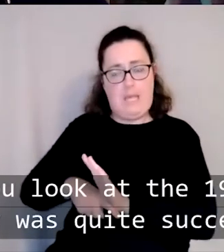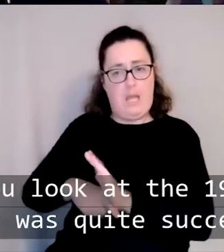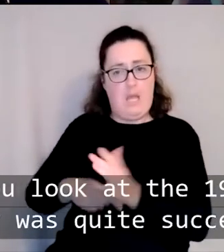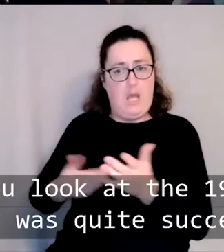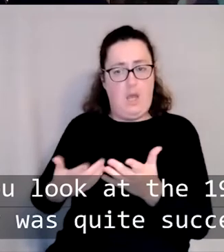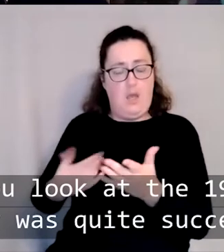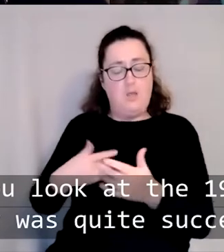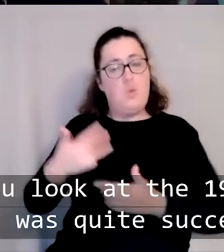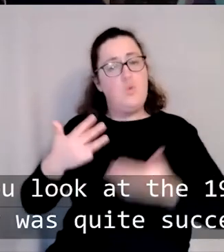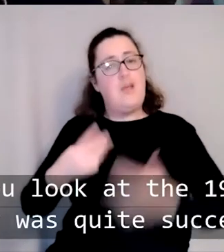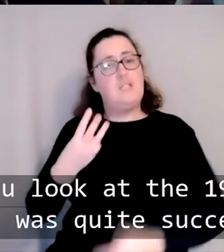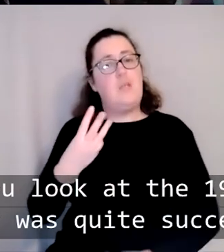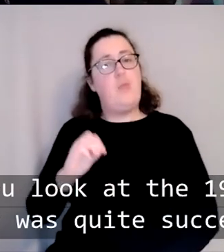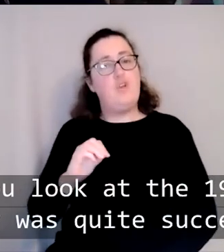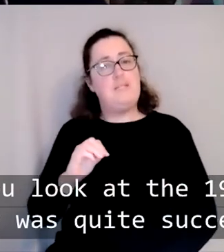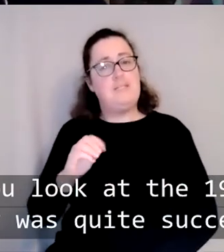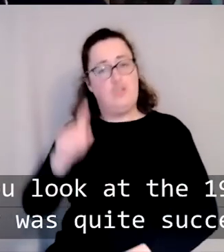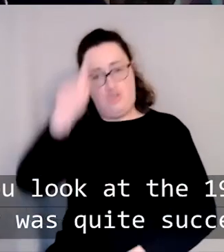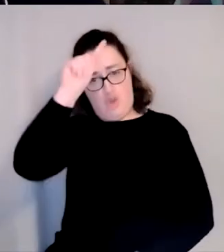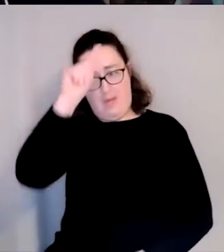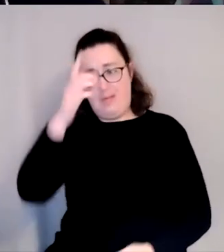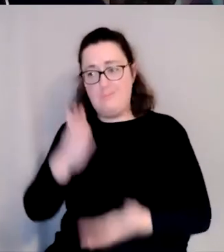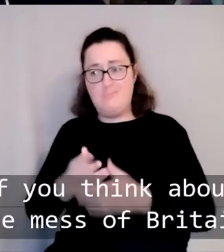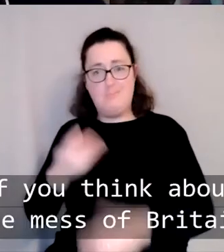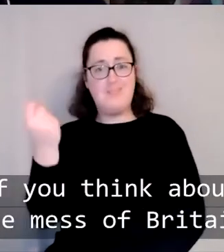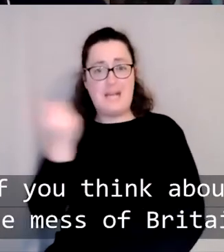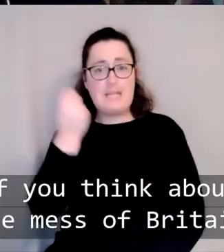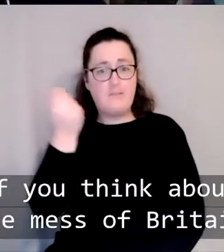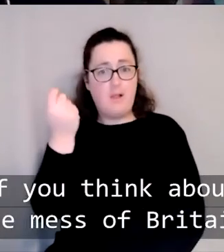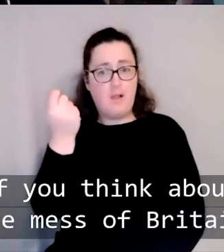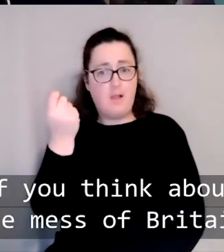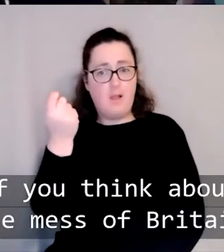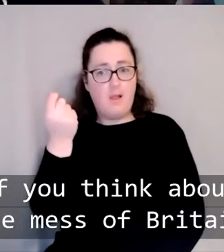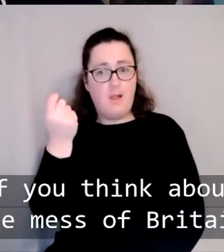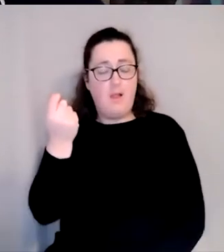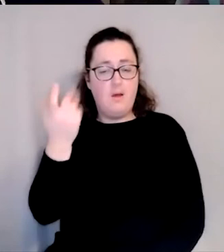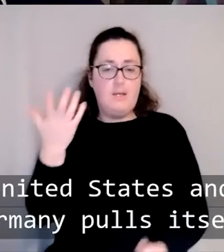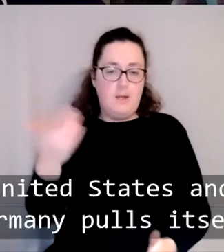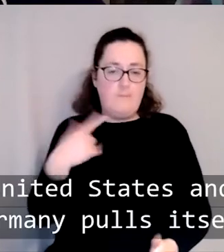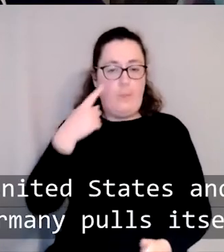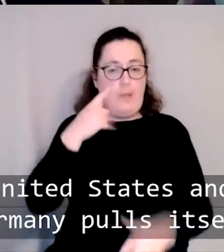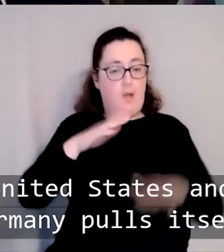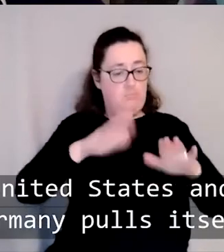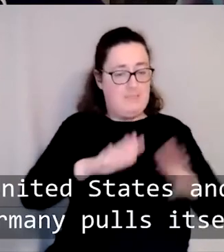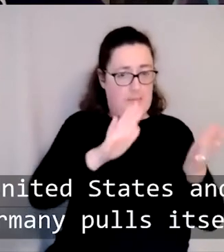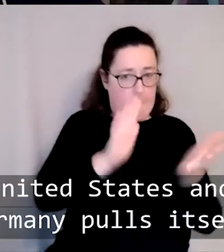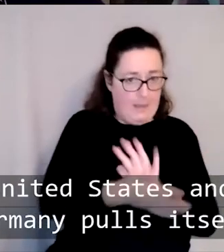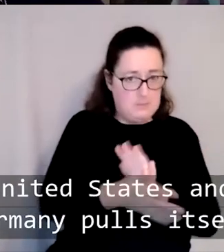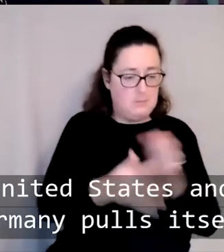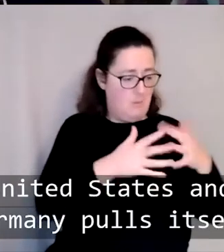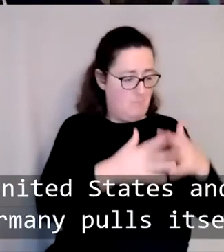if you look at 1930s, Germany was quite successful. And if you think about the mess of Britain and the United States